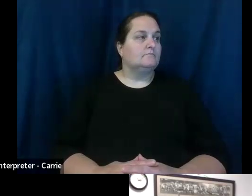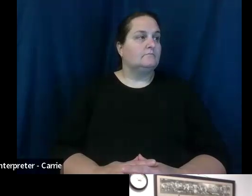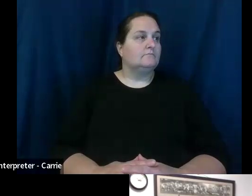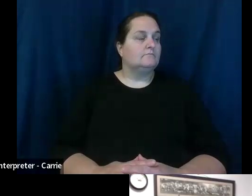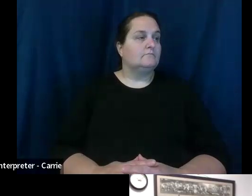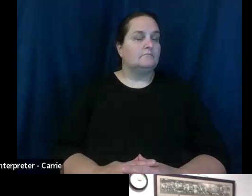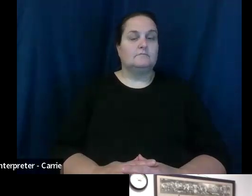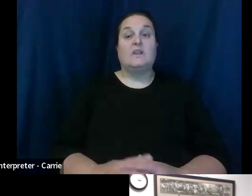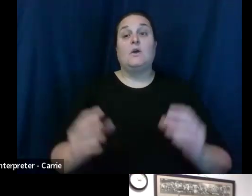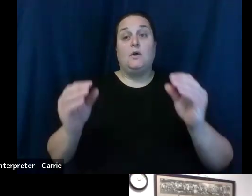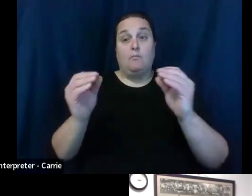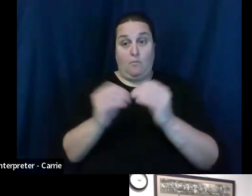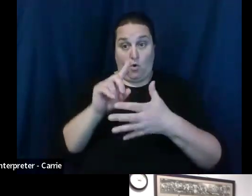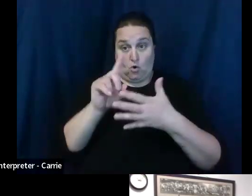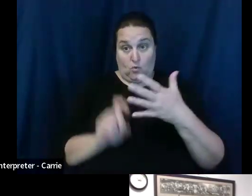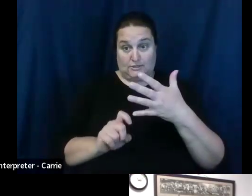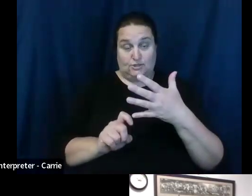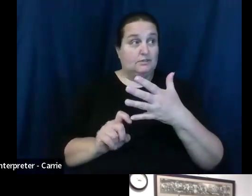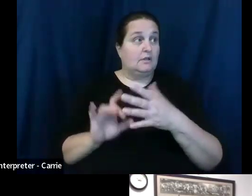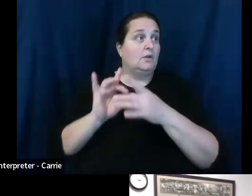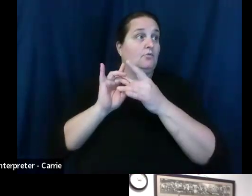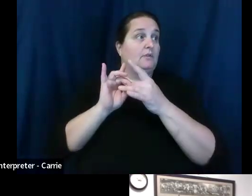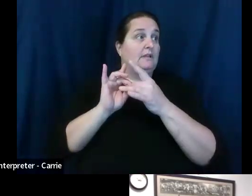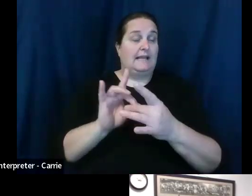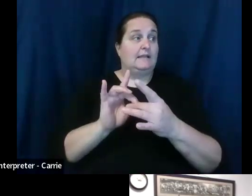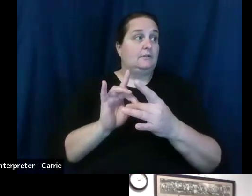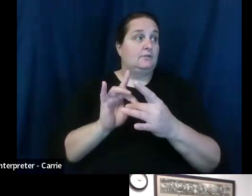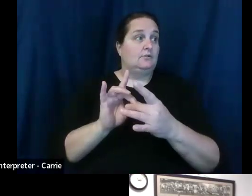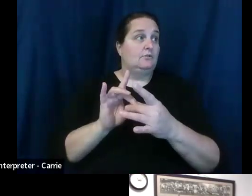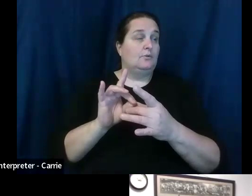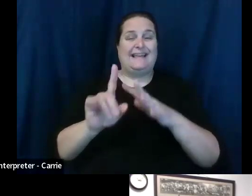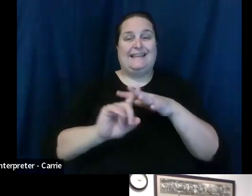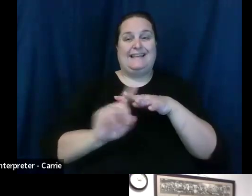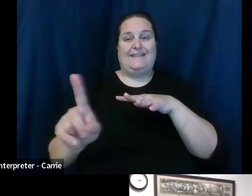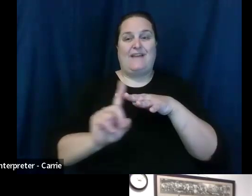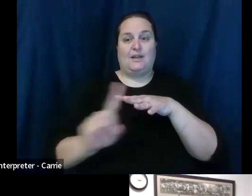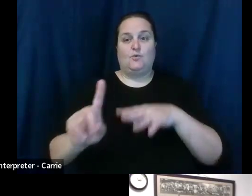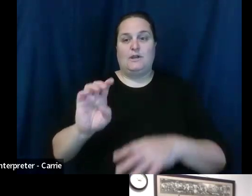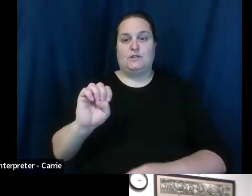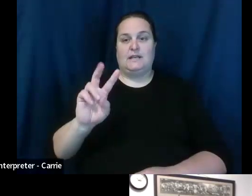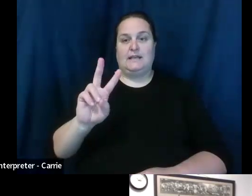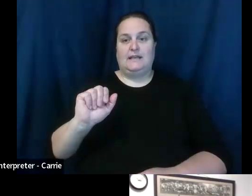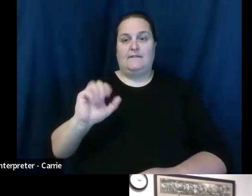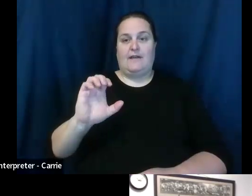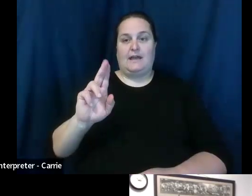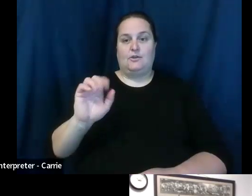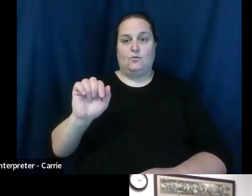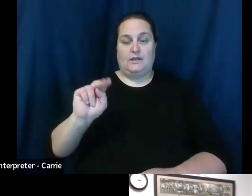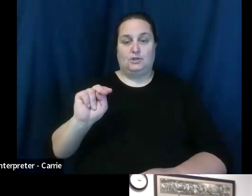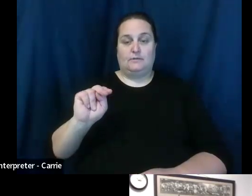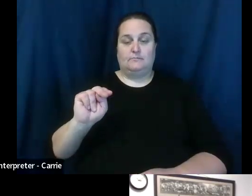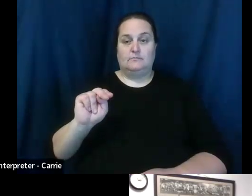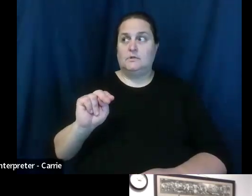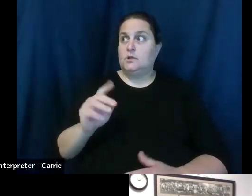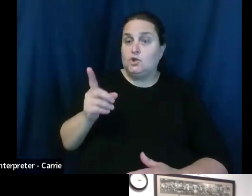And we have more questions, this time about evacuation. So these questions are, can you and everyone in your